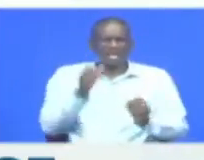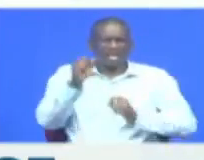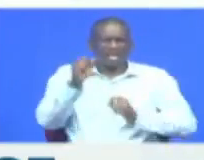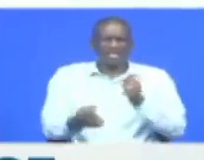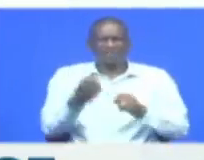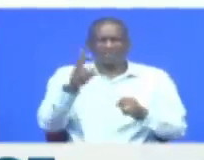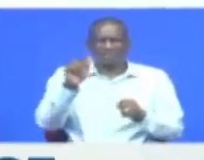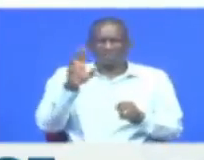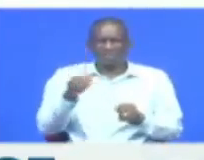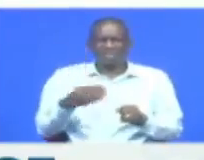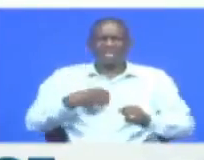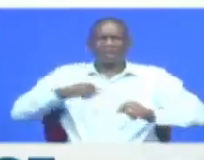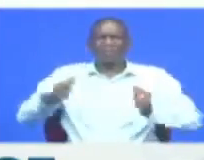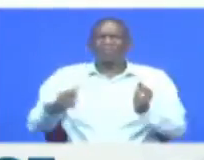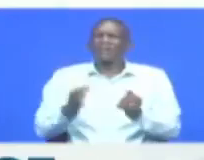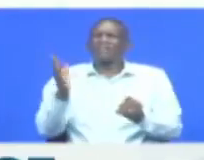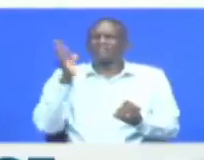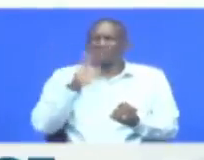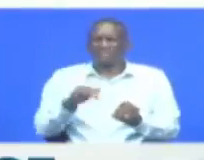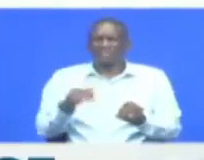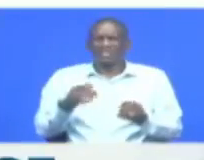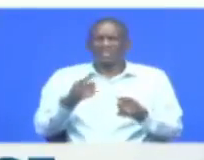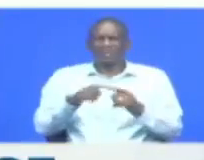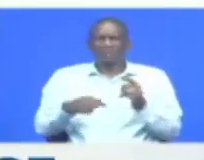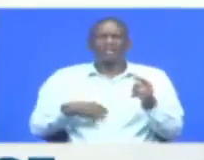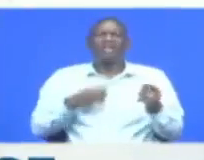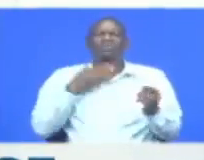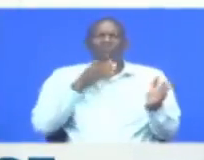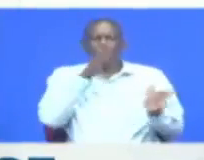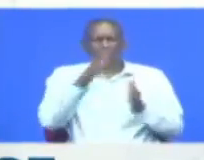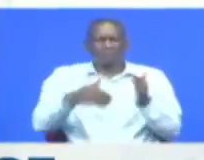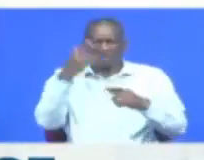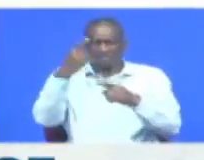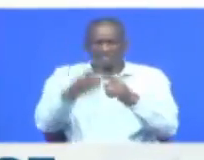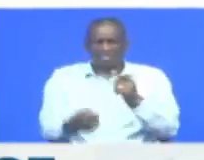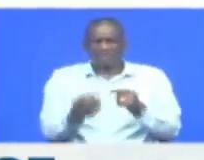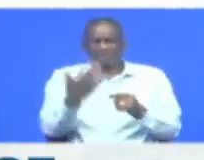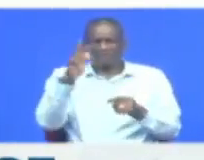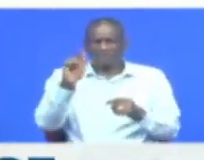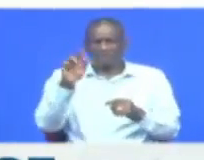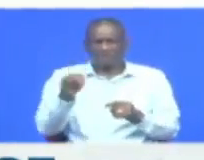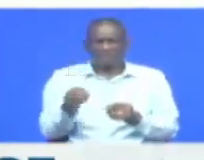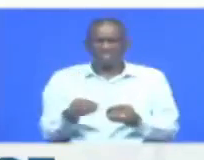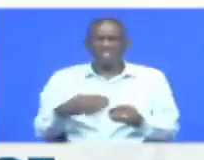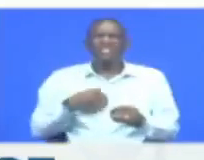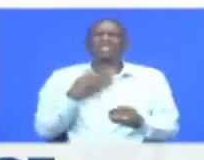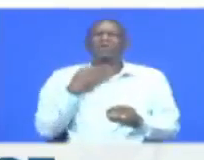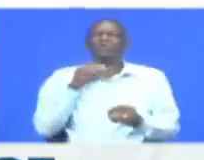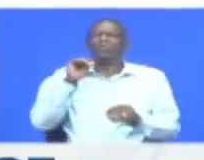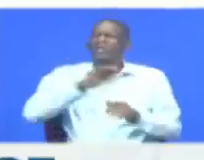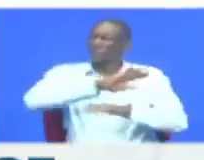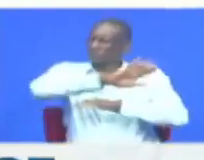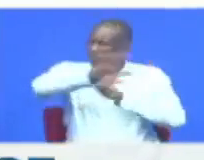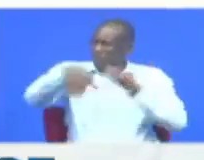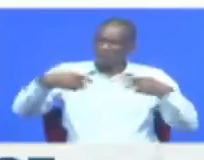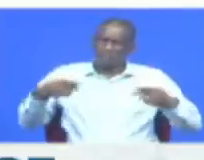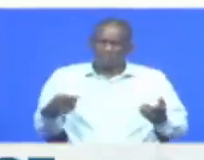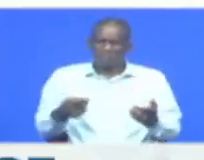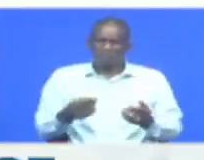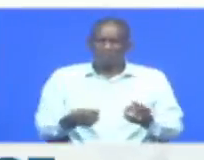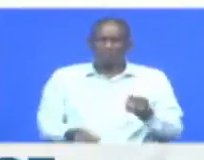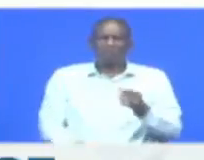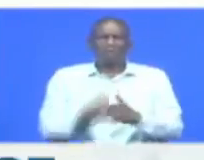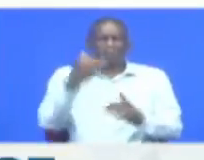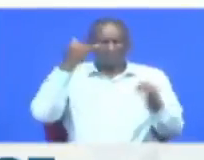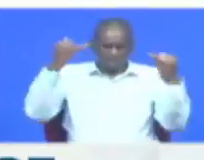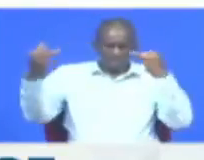that I finished. But I will be preparing for next year for 5 kilometers. I want to call upon everyone else to come up with